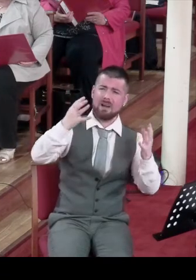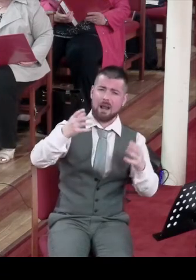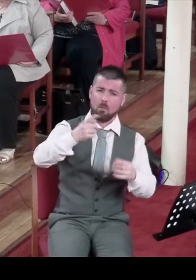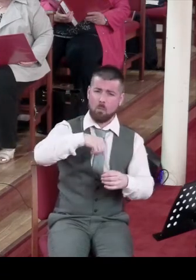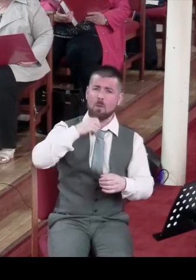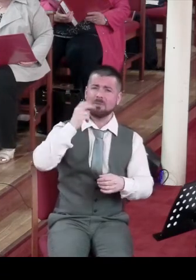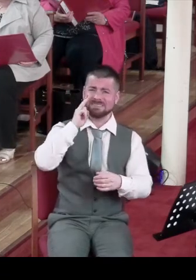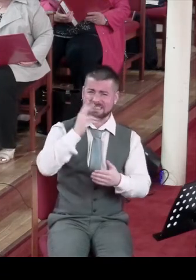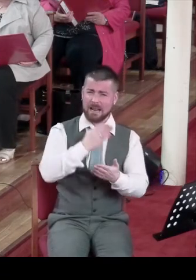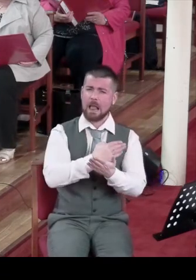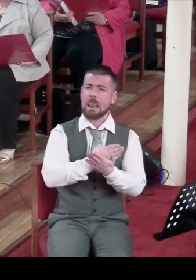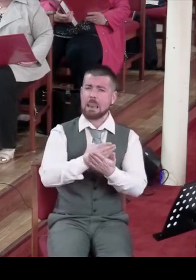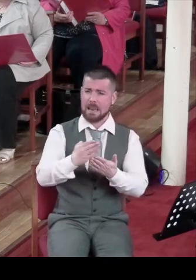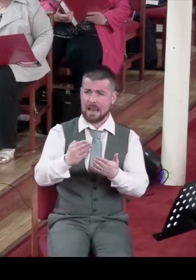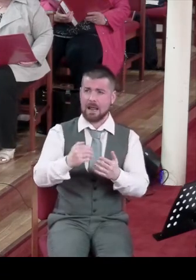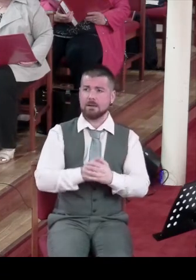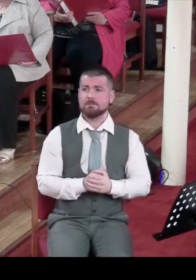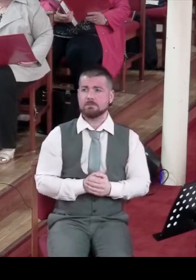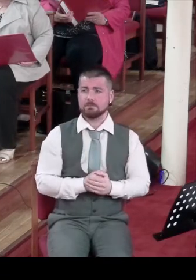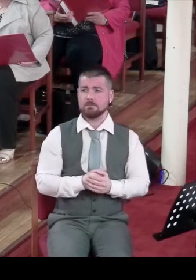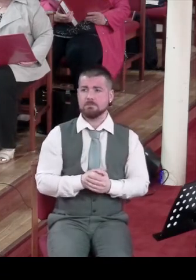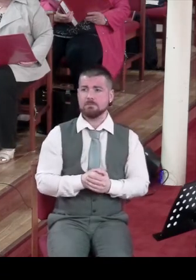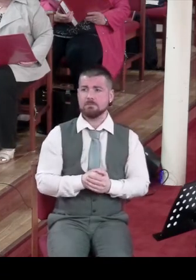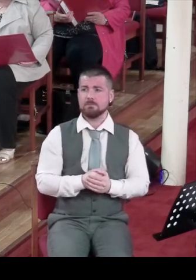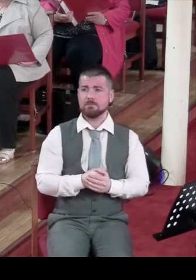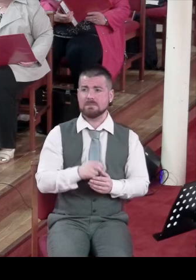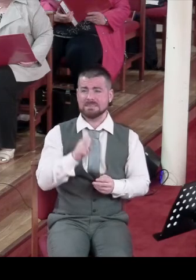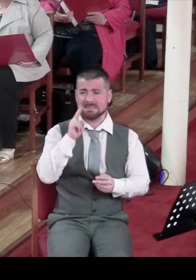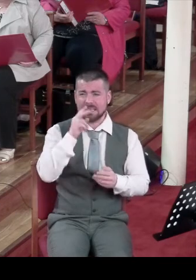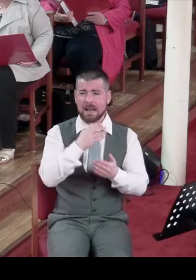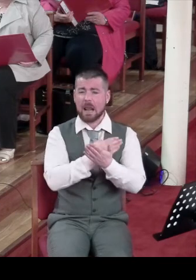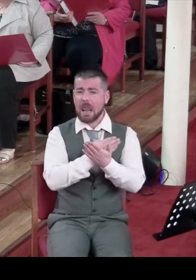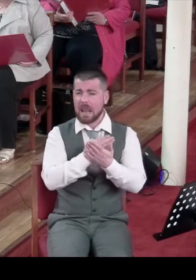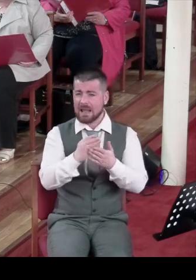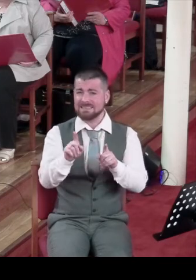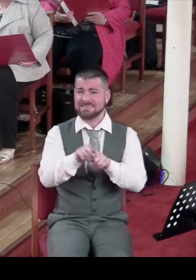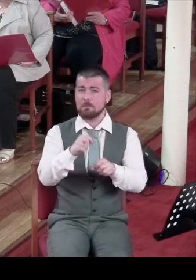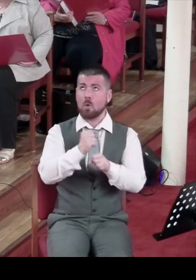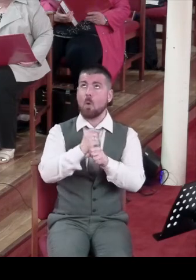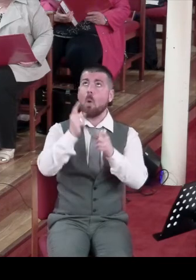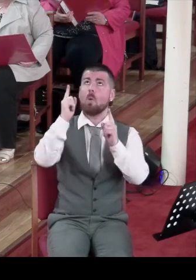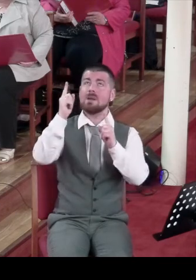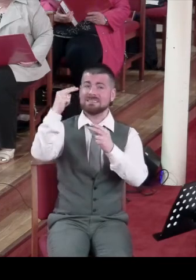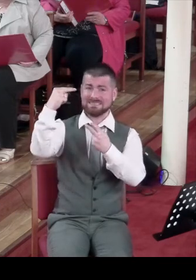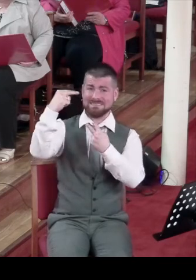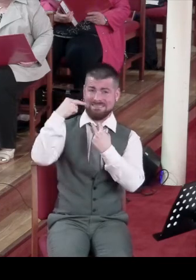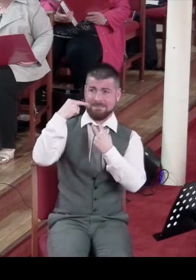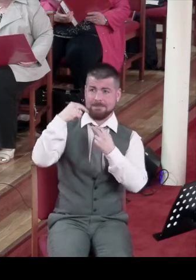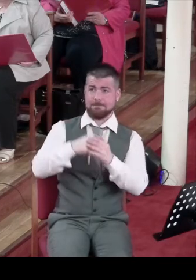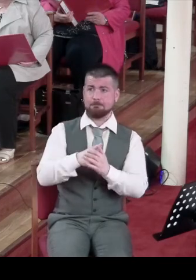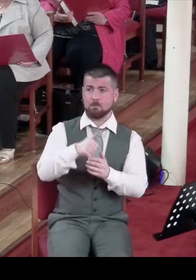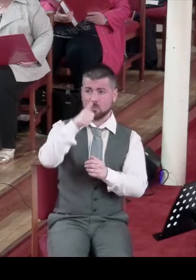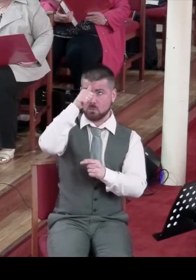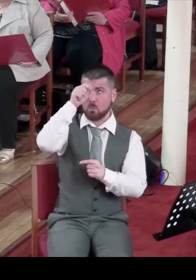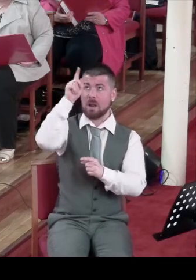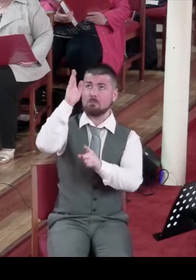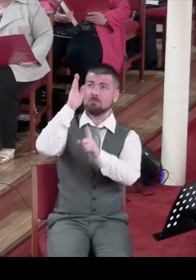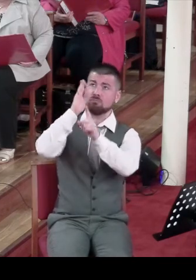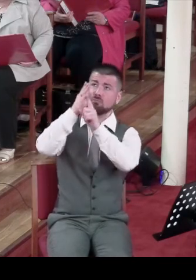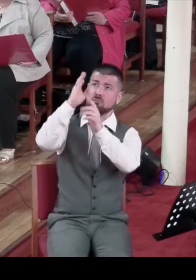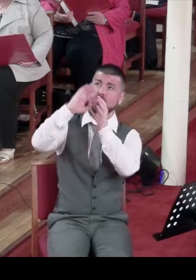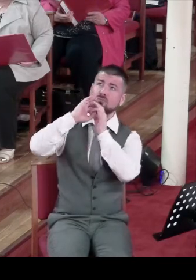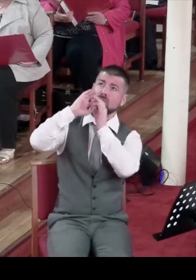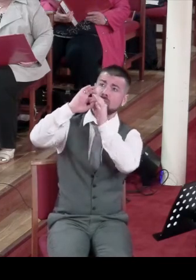all then. See it always as clearly as God sees us, knowing him directly, just as he knows us